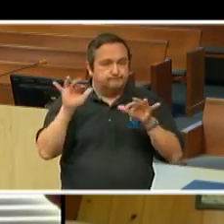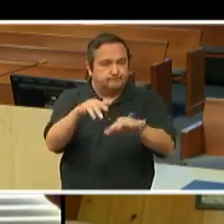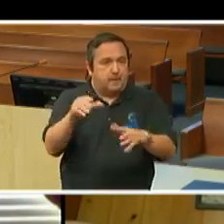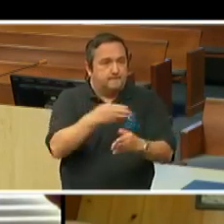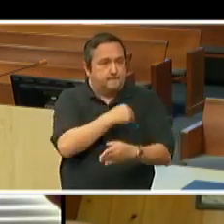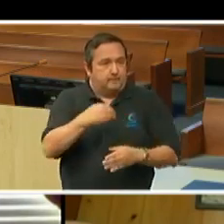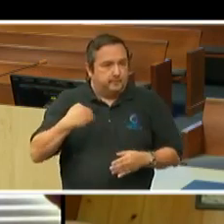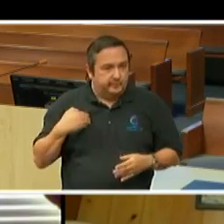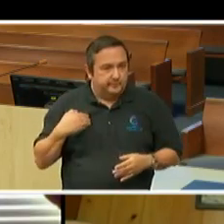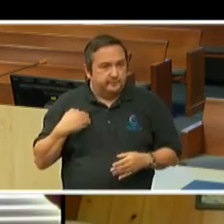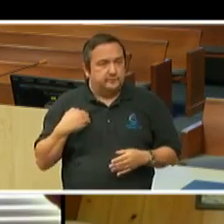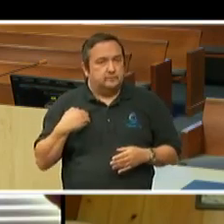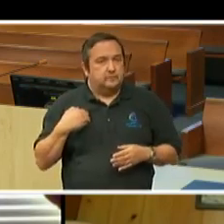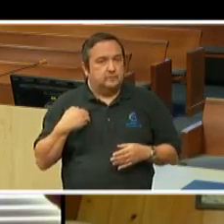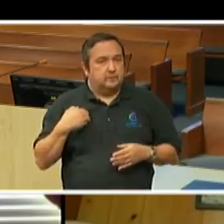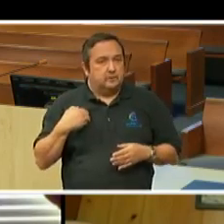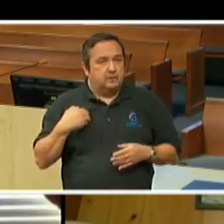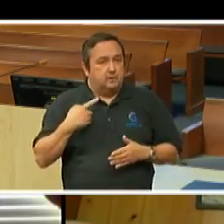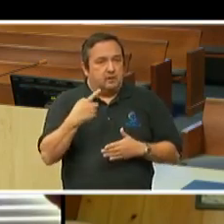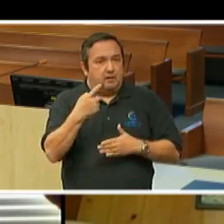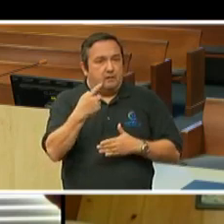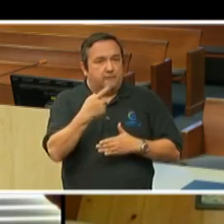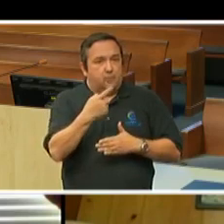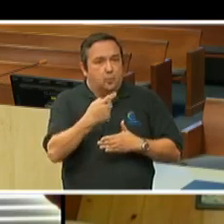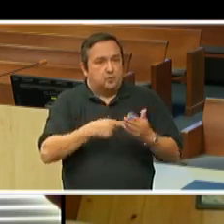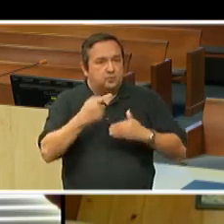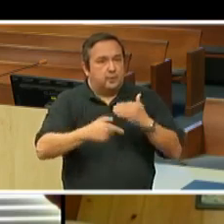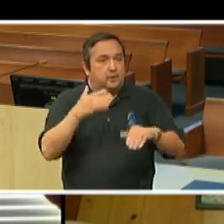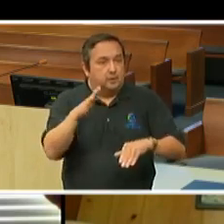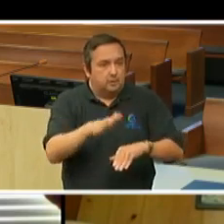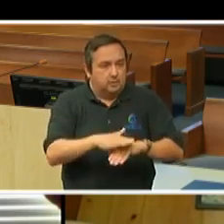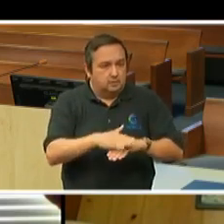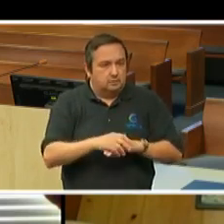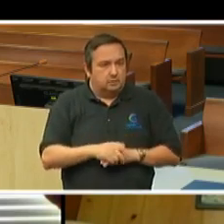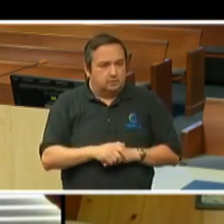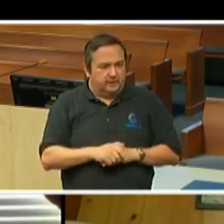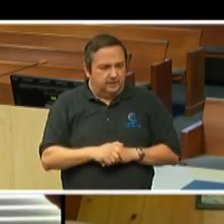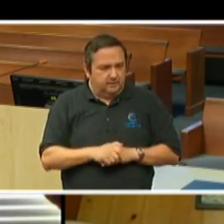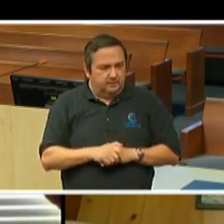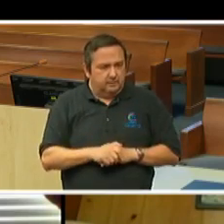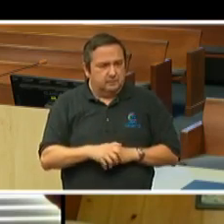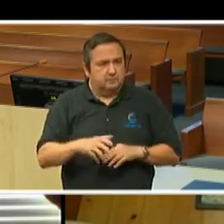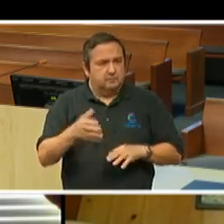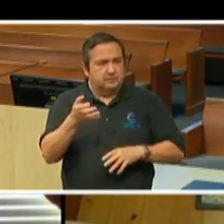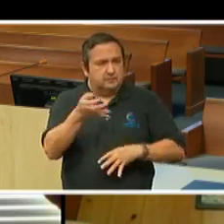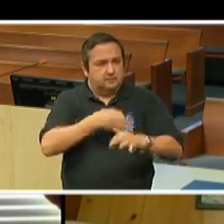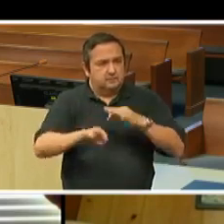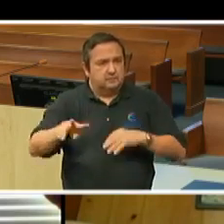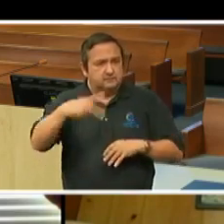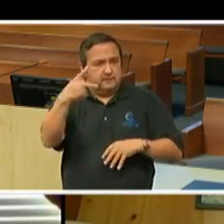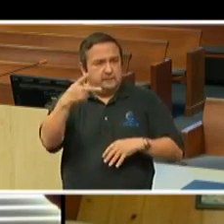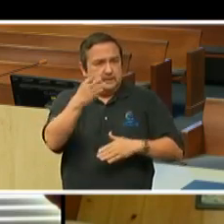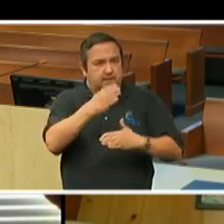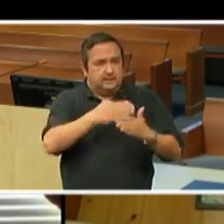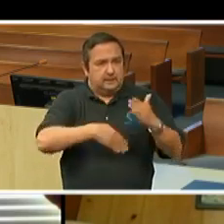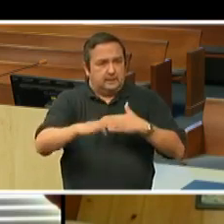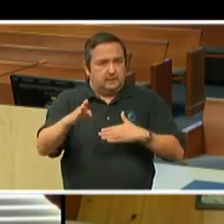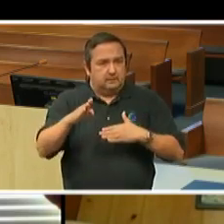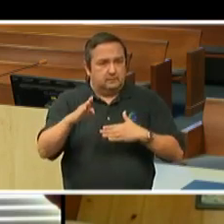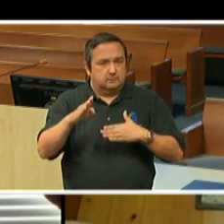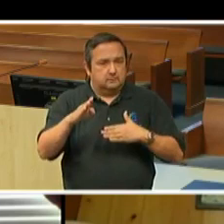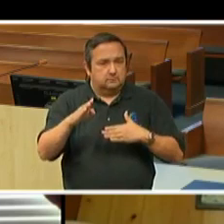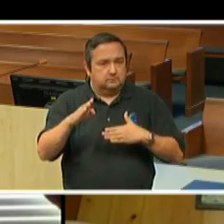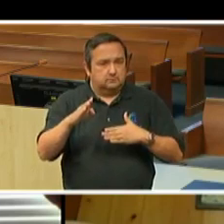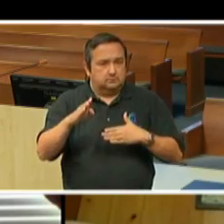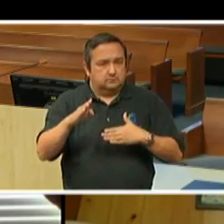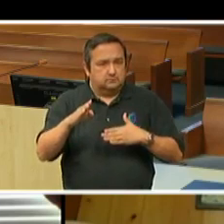church or their members of what is going on, instead of getting it secondhand from the newspaper